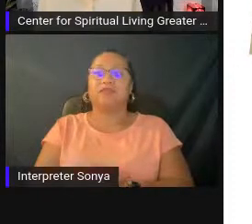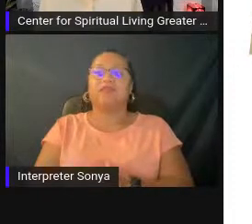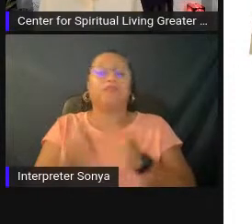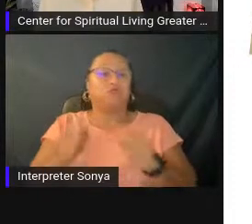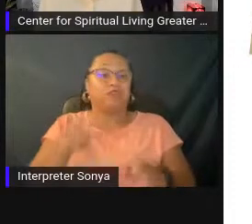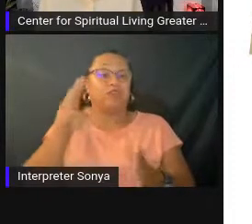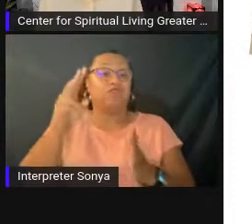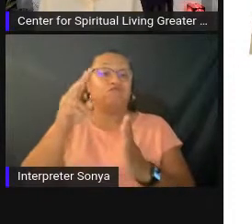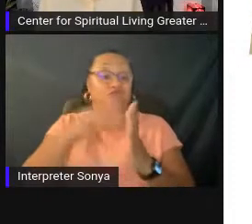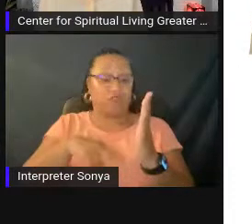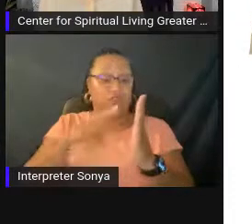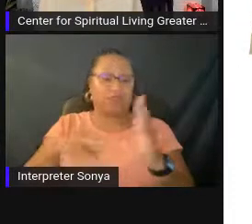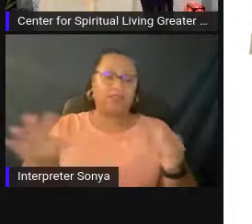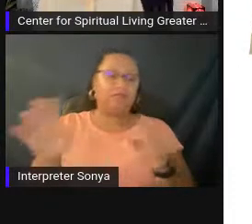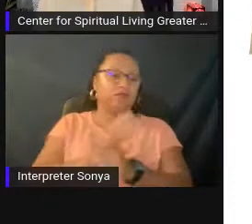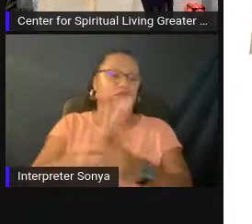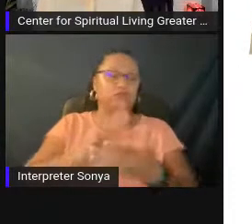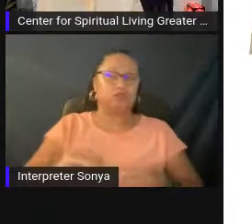usatoday.com/story/news/2022.